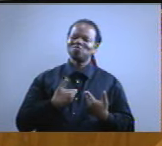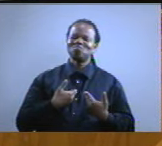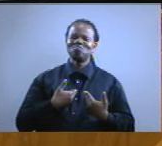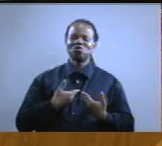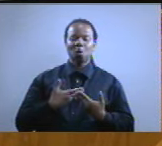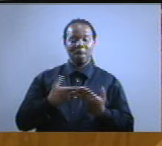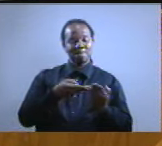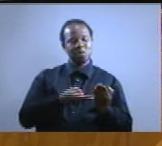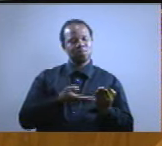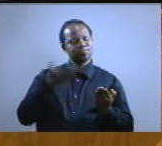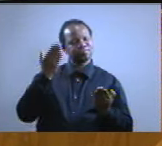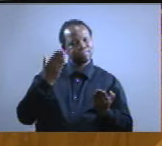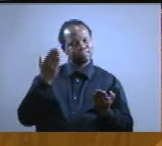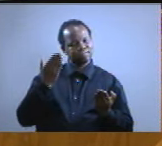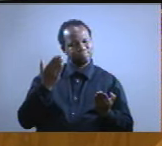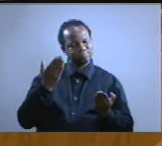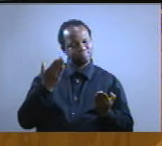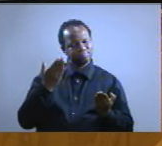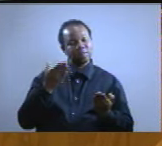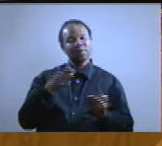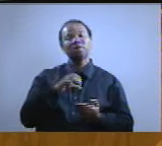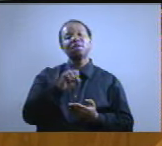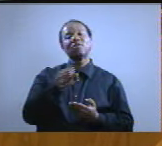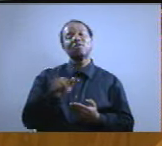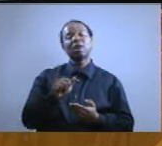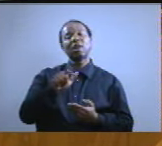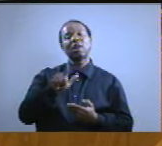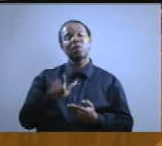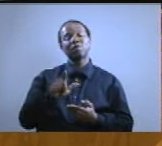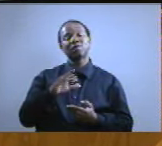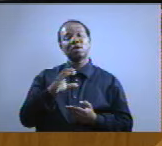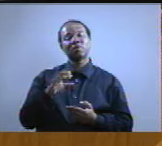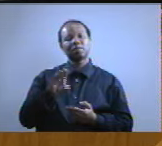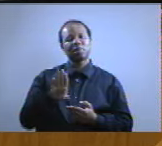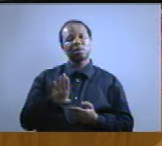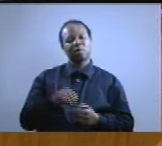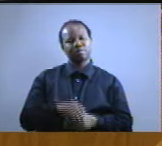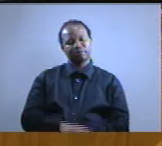Korahina. Na ila ikutaza kuba akatiku nkwabo